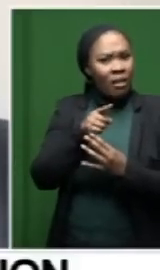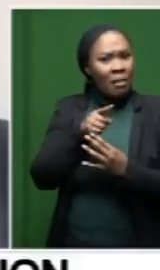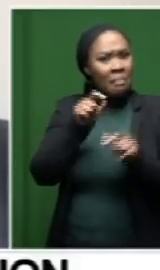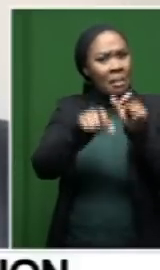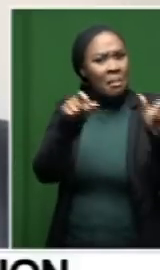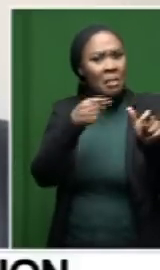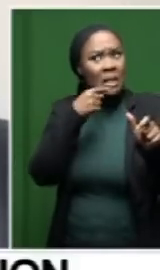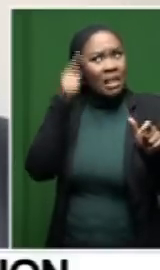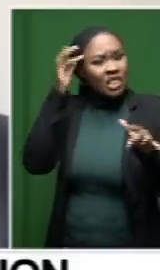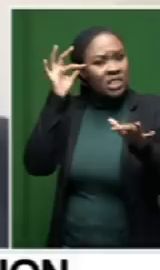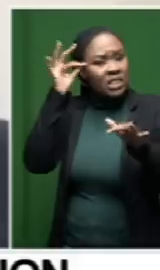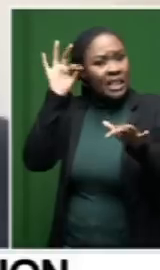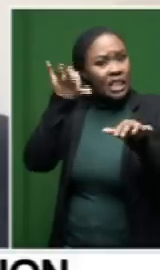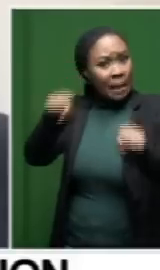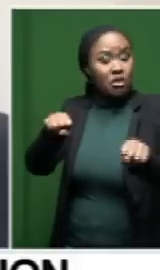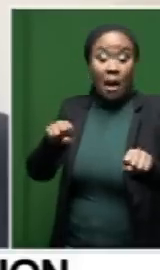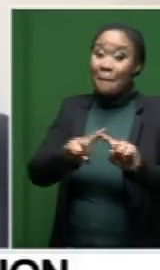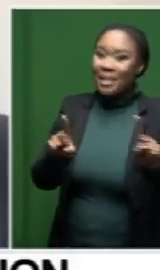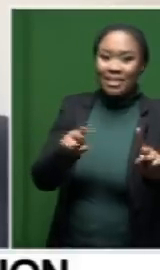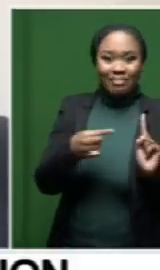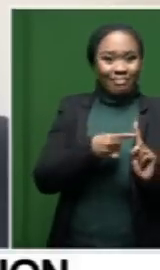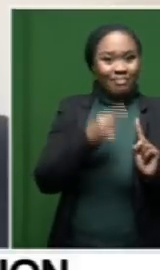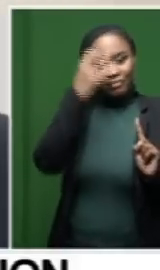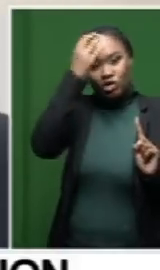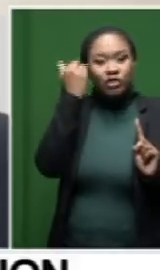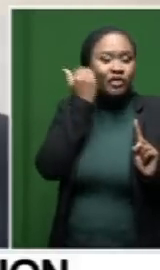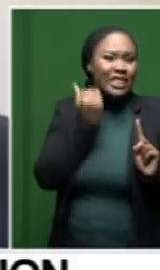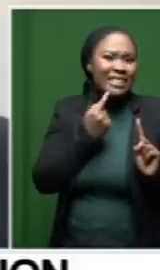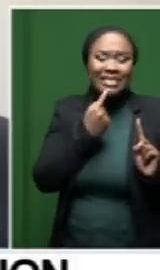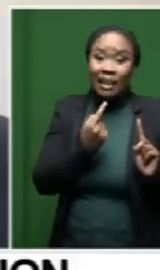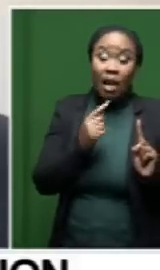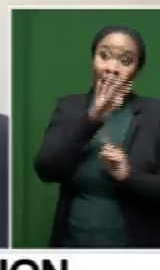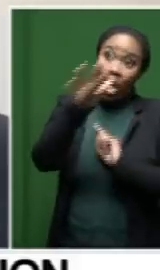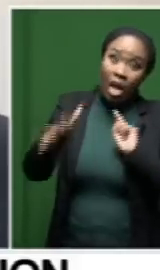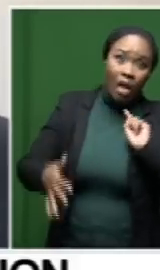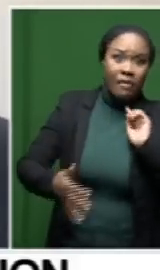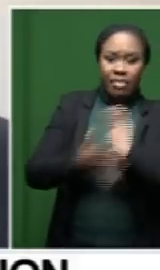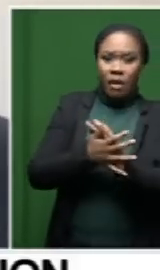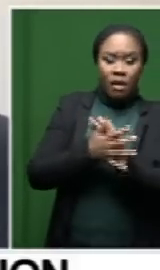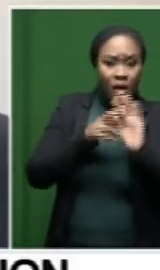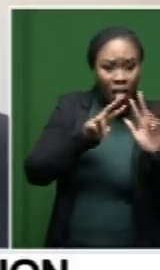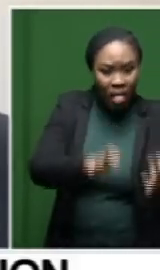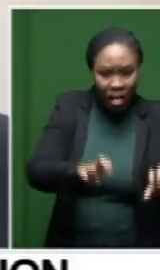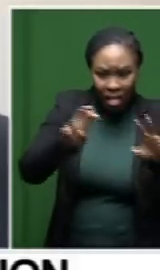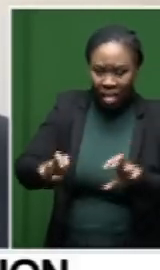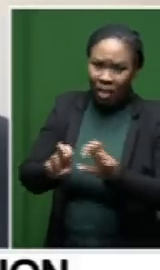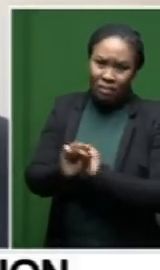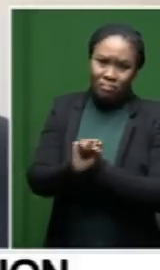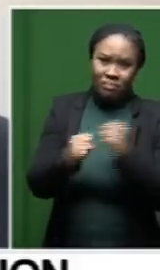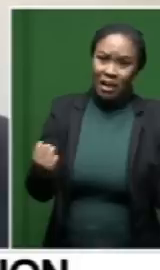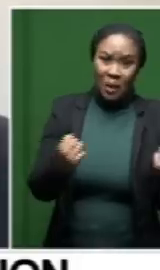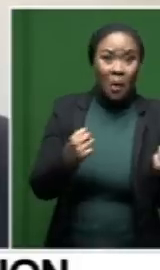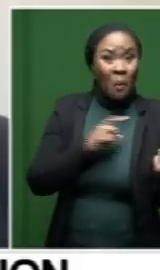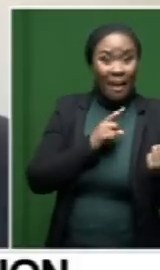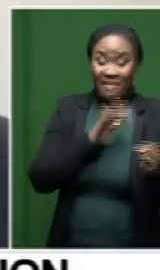Zondo said that they couldn't investigate everything. That was in terms of the reference. Otherwise, it would have likely taken 10 years. We already saw it taking a lot longer